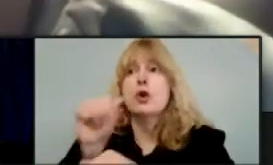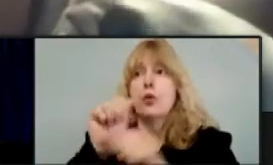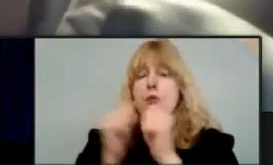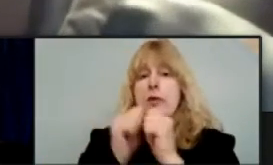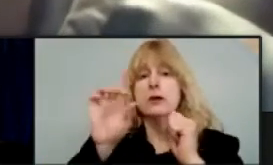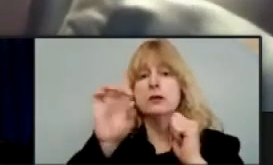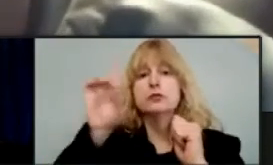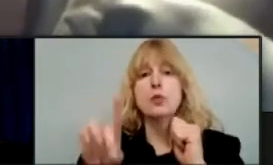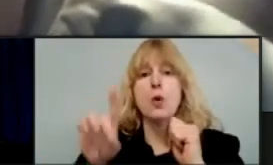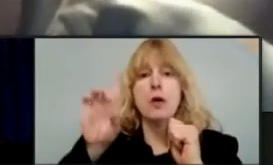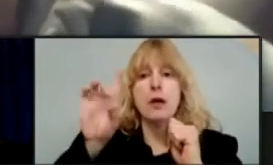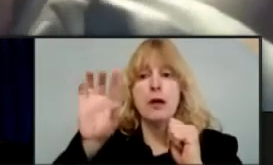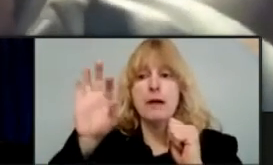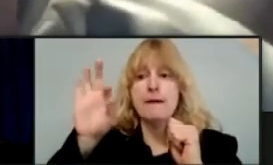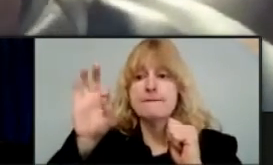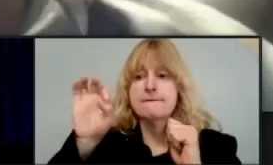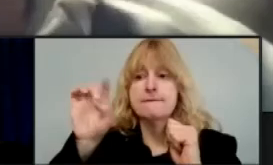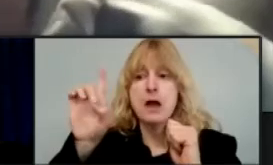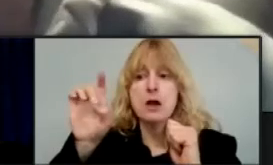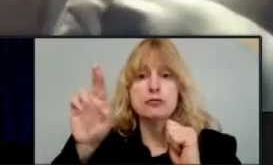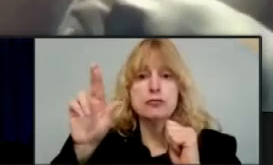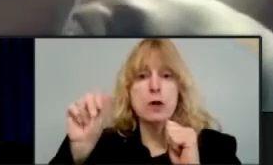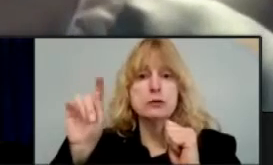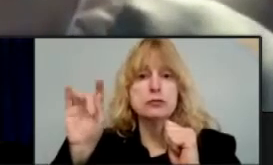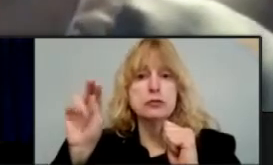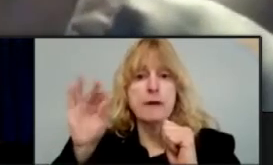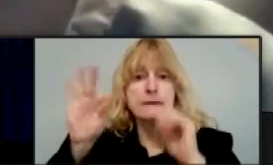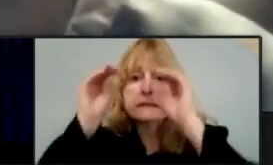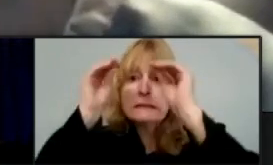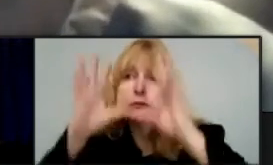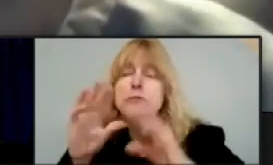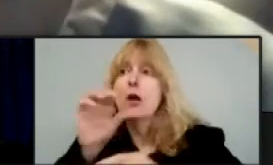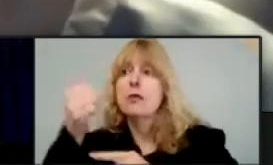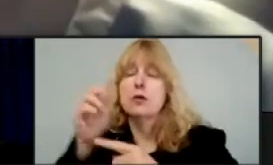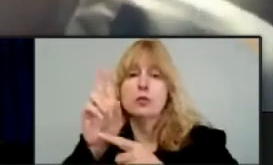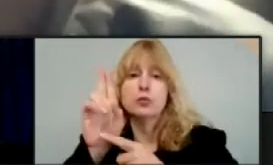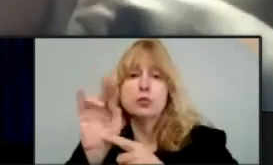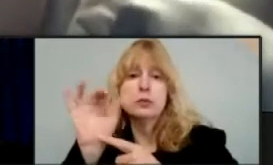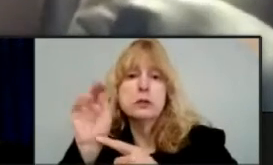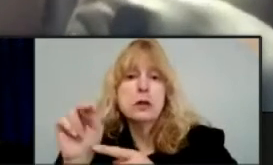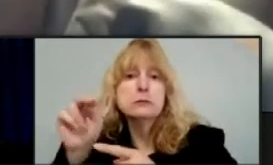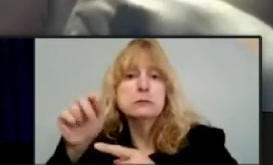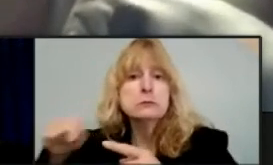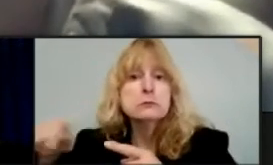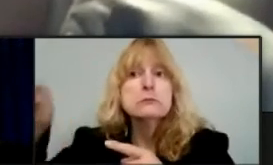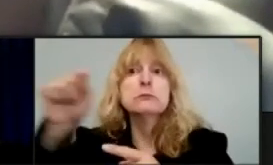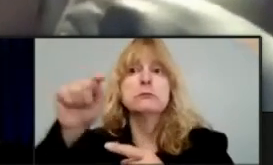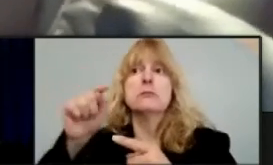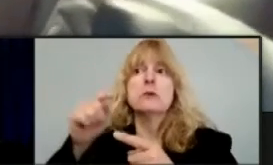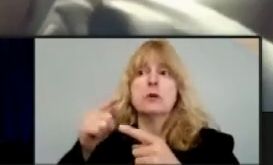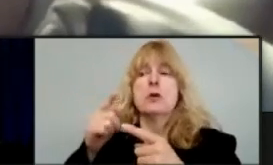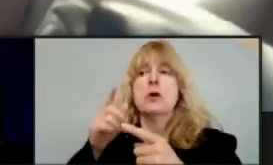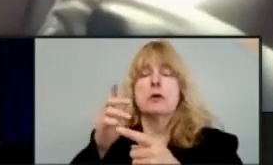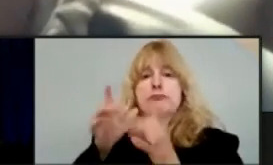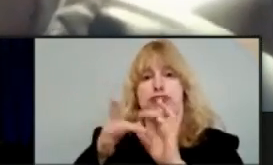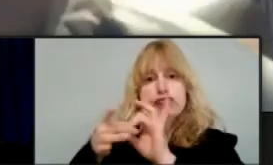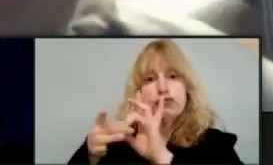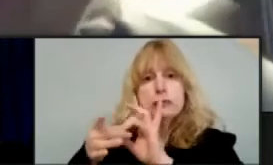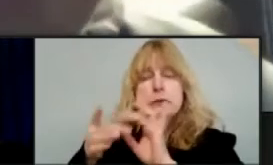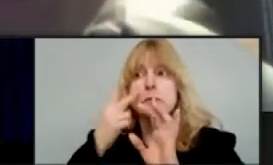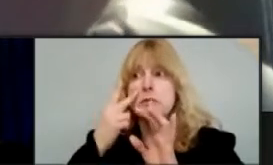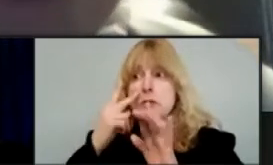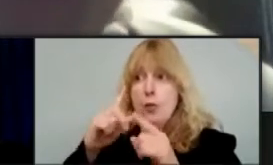Teachers and our other unions will allow us to better understand if and when it should be mandatory.